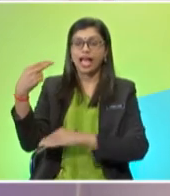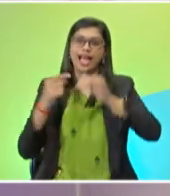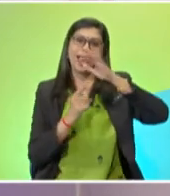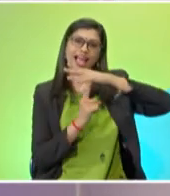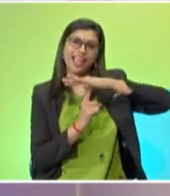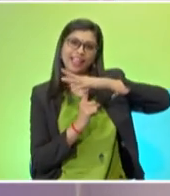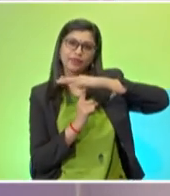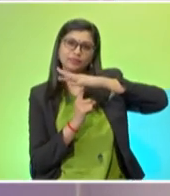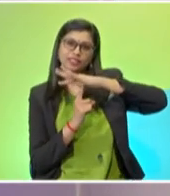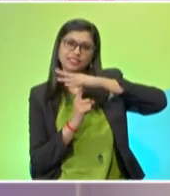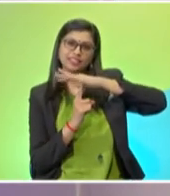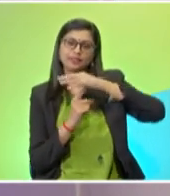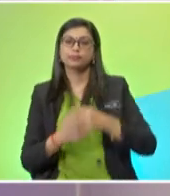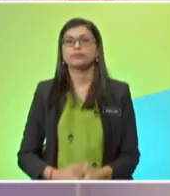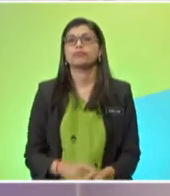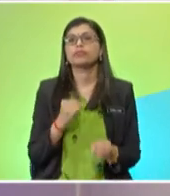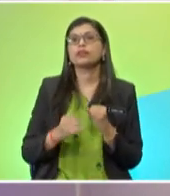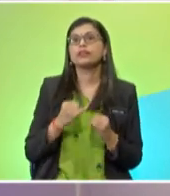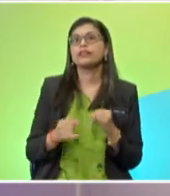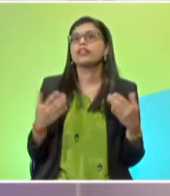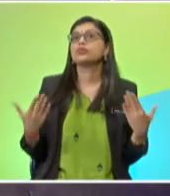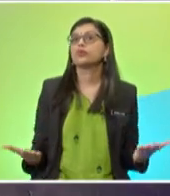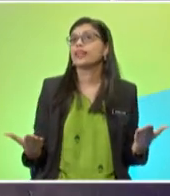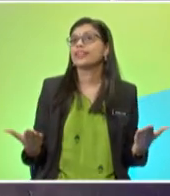honey. Last but not least.